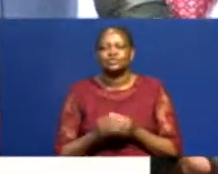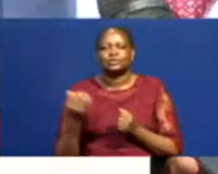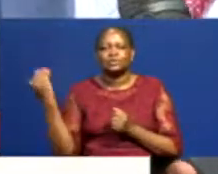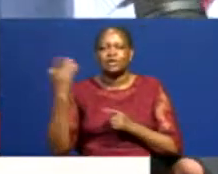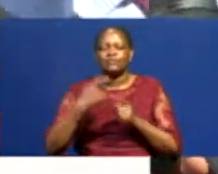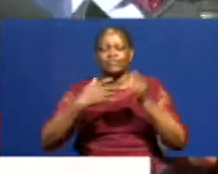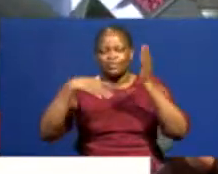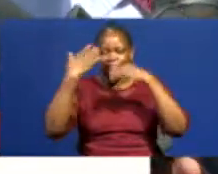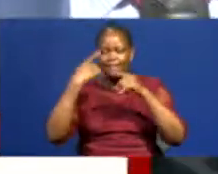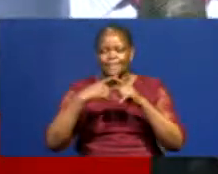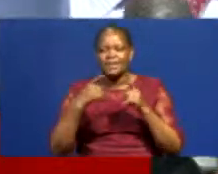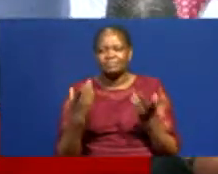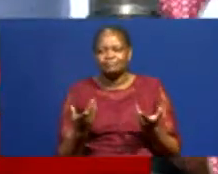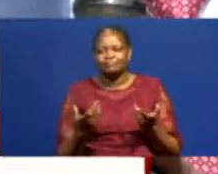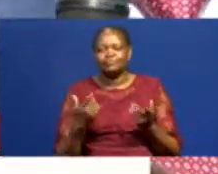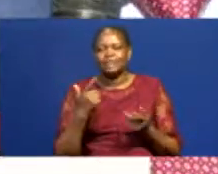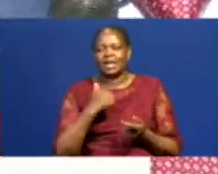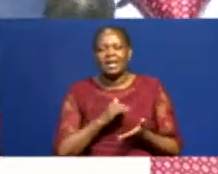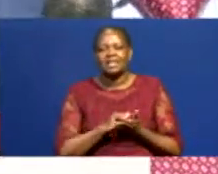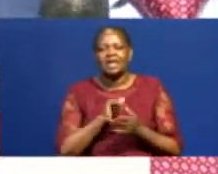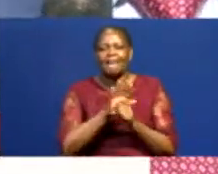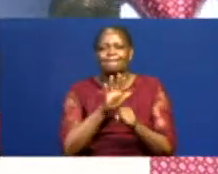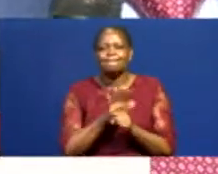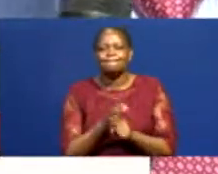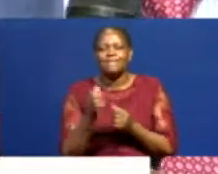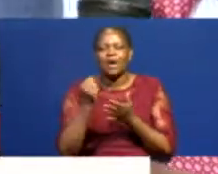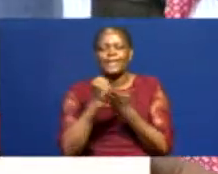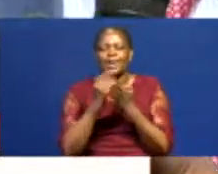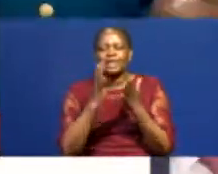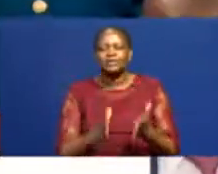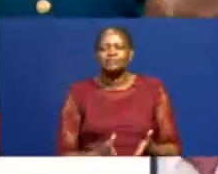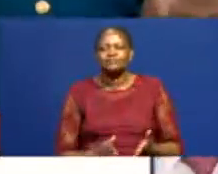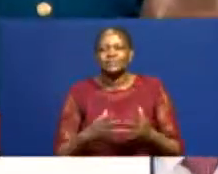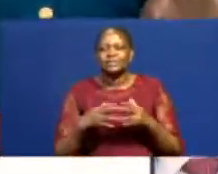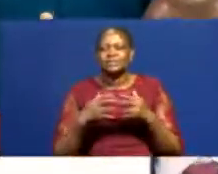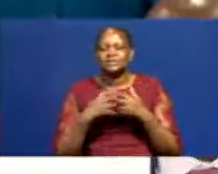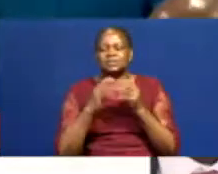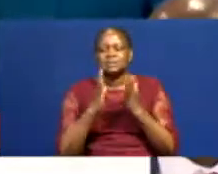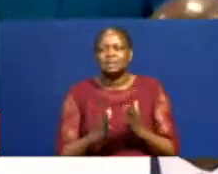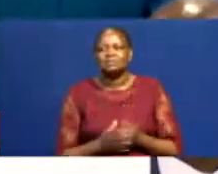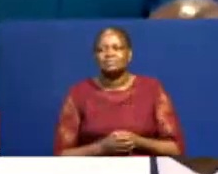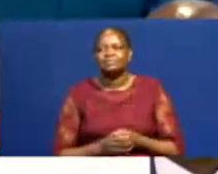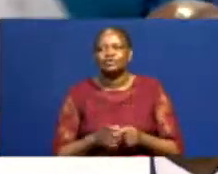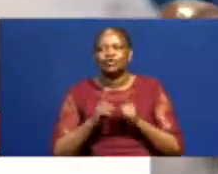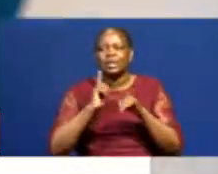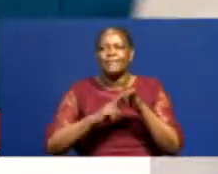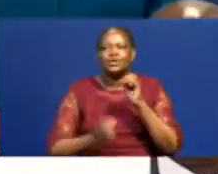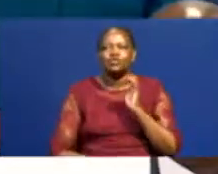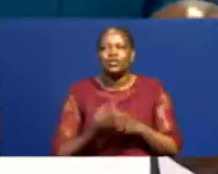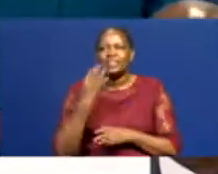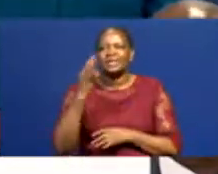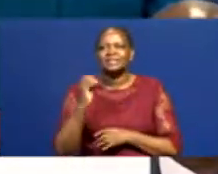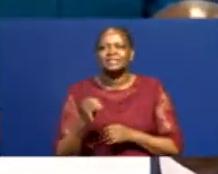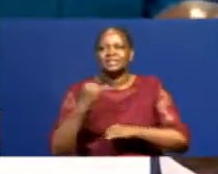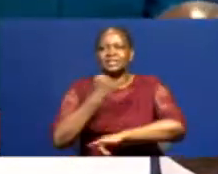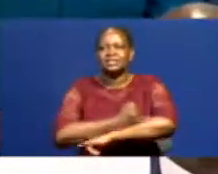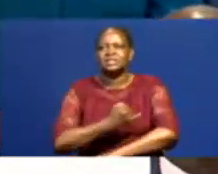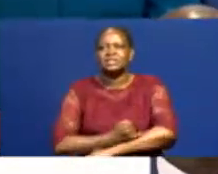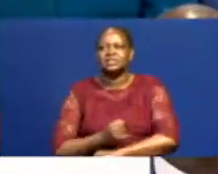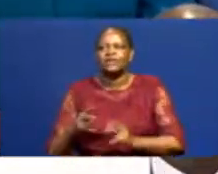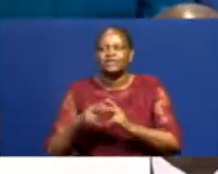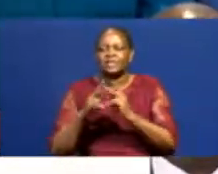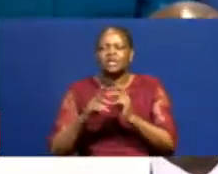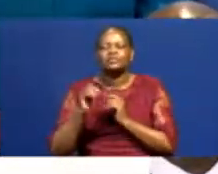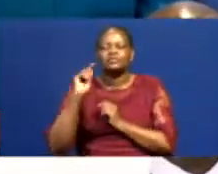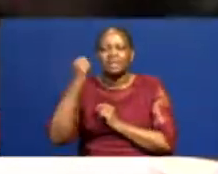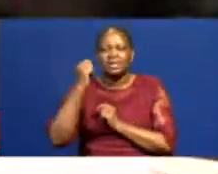university. But we are fortunate, there are many employers of engineers. Speaking during the launch of the 30th Institution of Engineers of